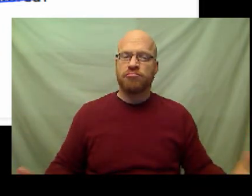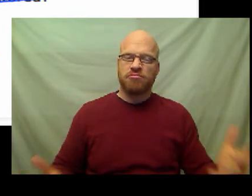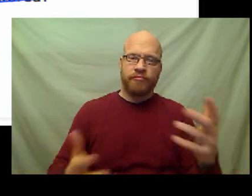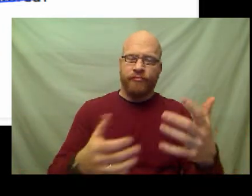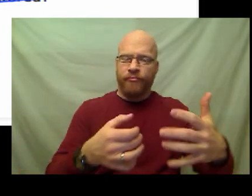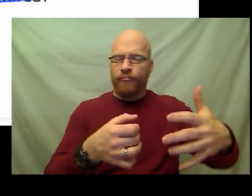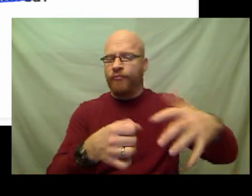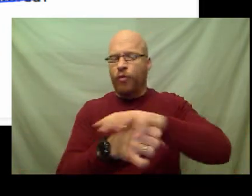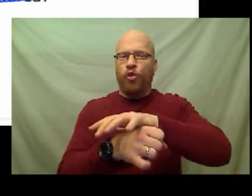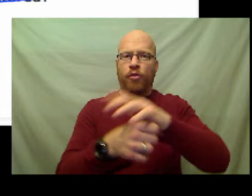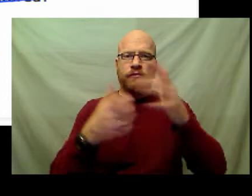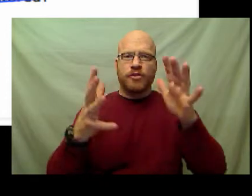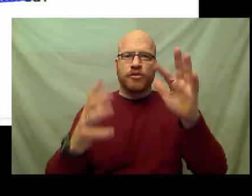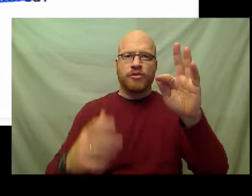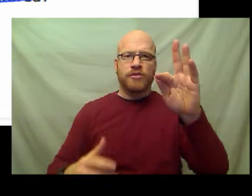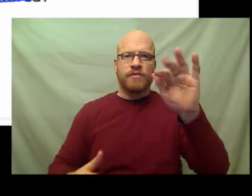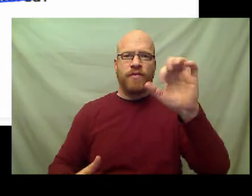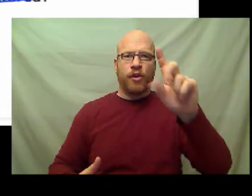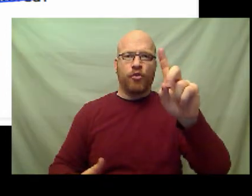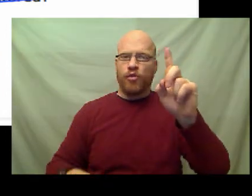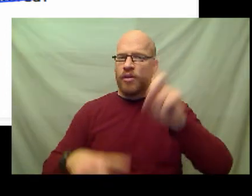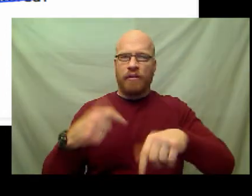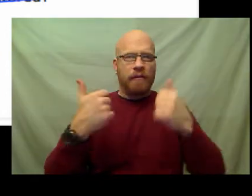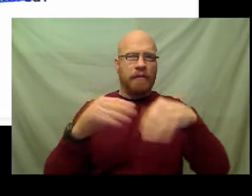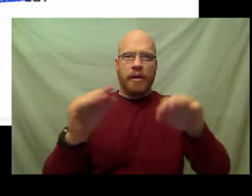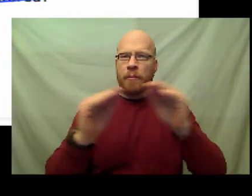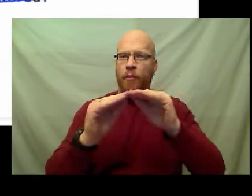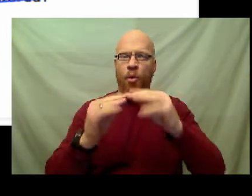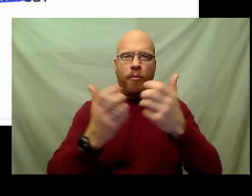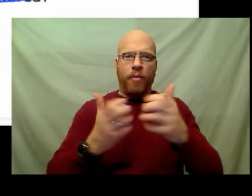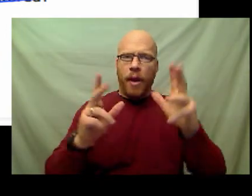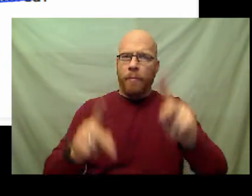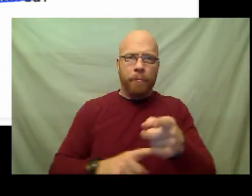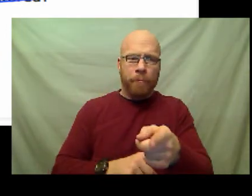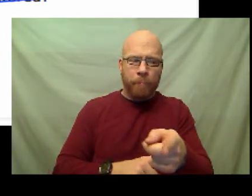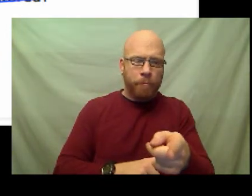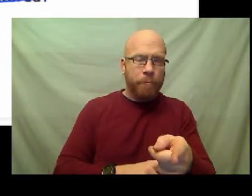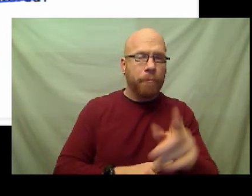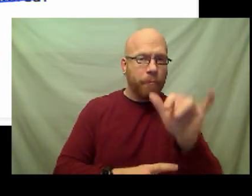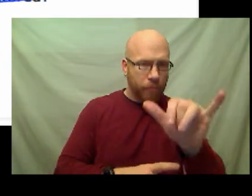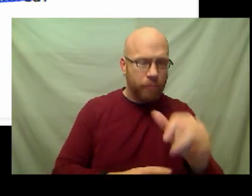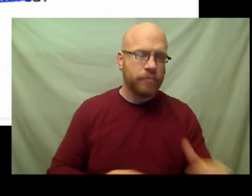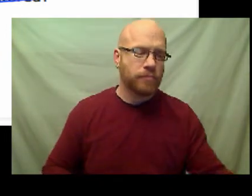is completely factored. We cannot break it down any further.